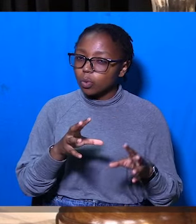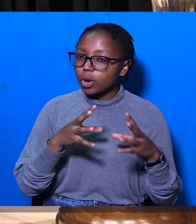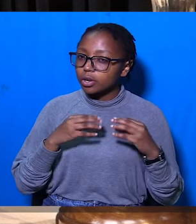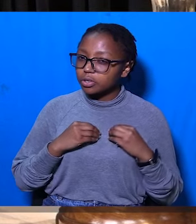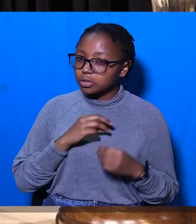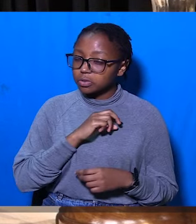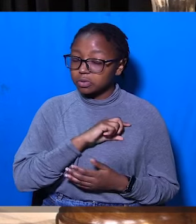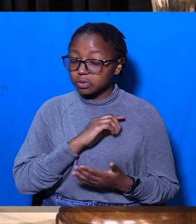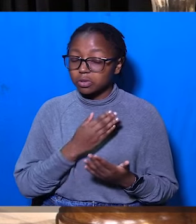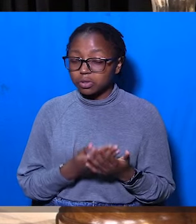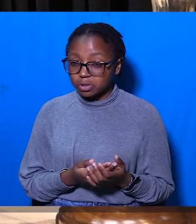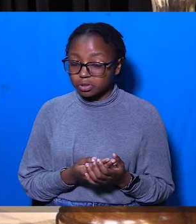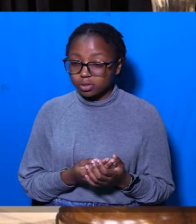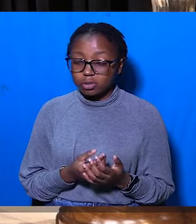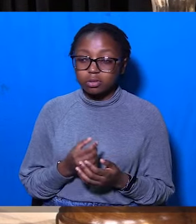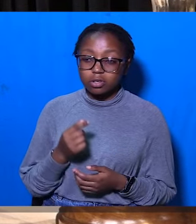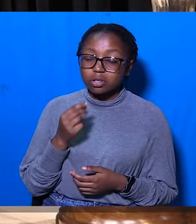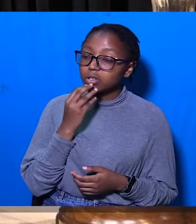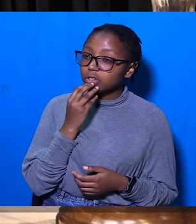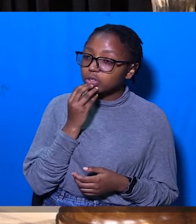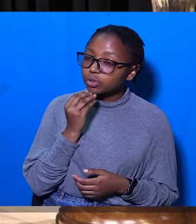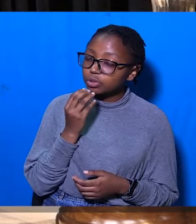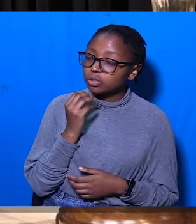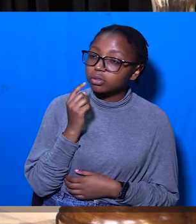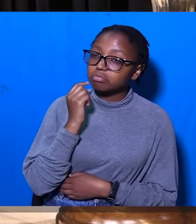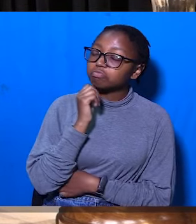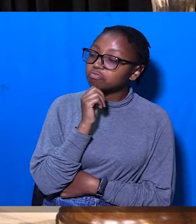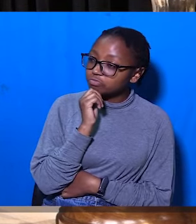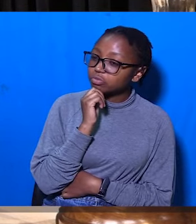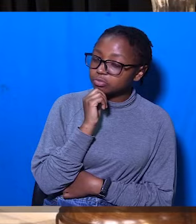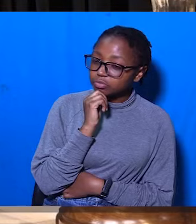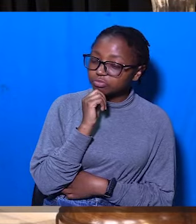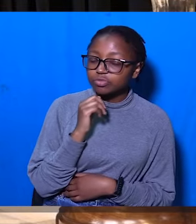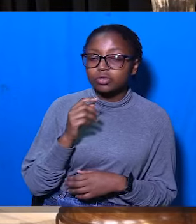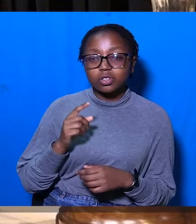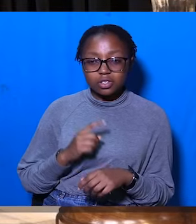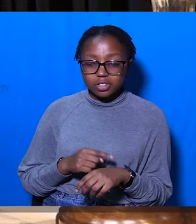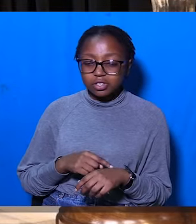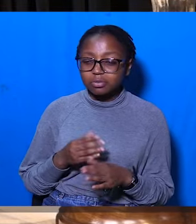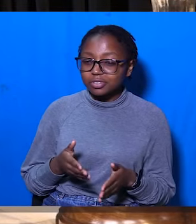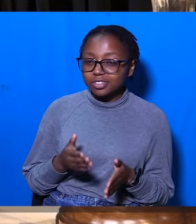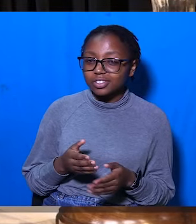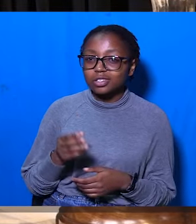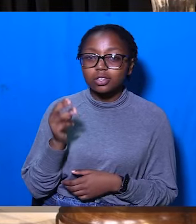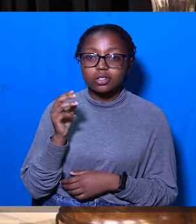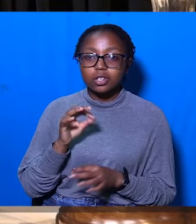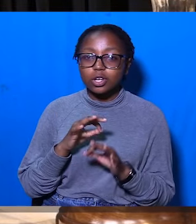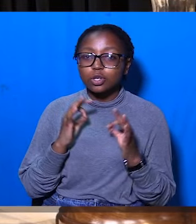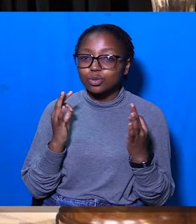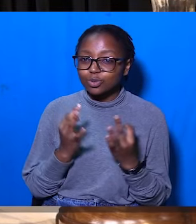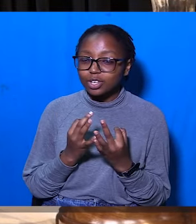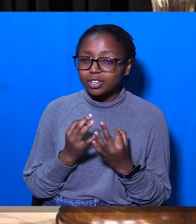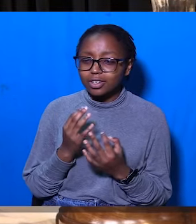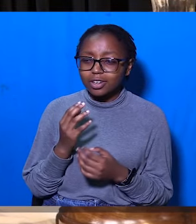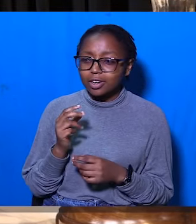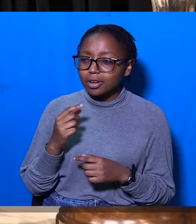Never think that God cannot reach a particular group of people. Even in the world today, there are people who have been just marked. Ah, these are sinners. These are unbelievers. But let me tell